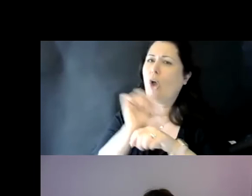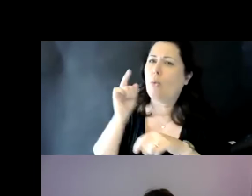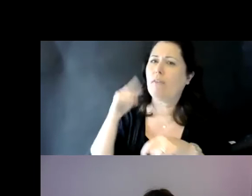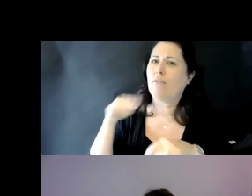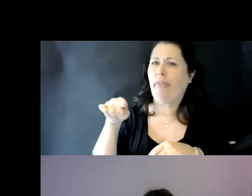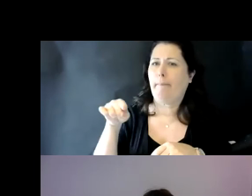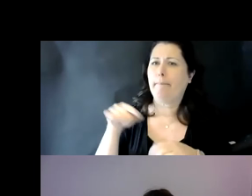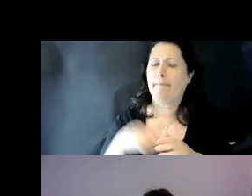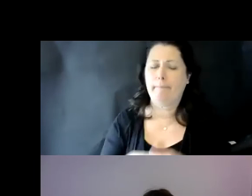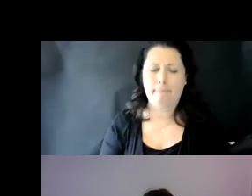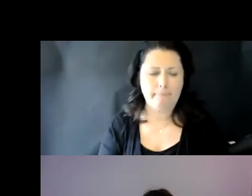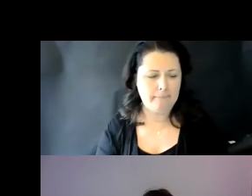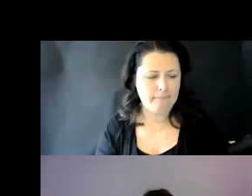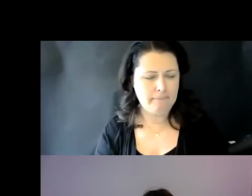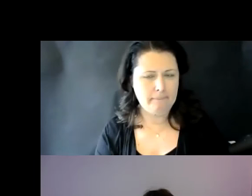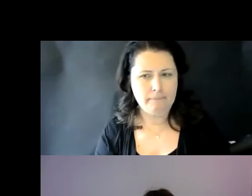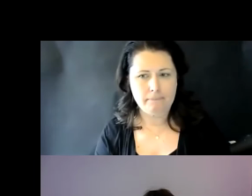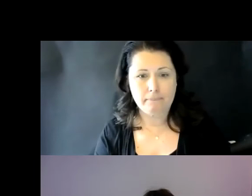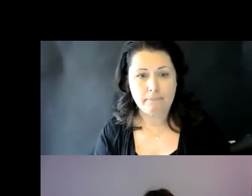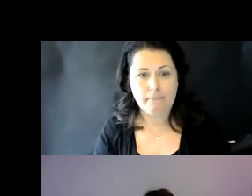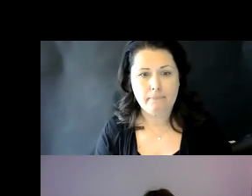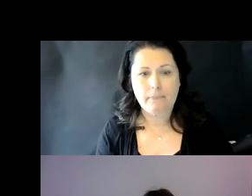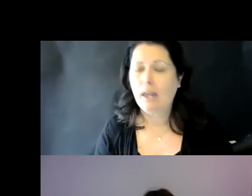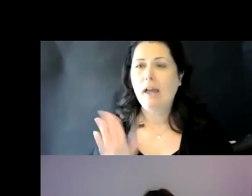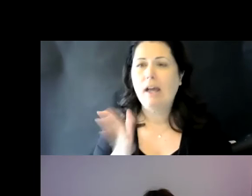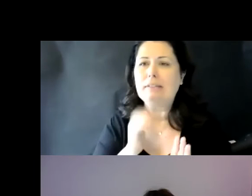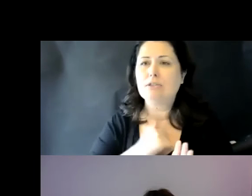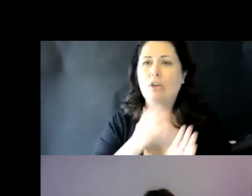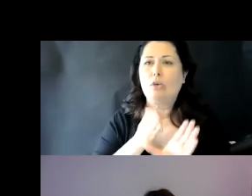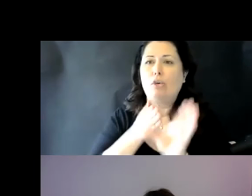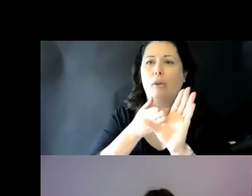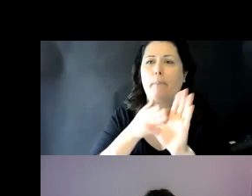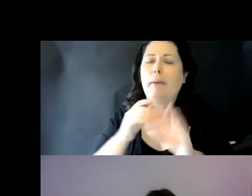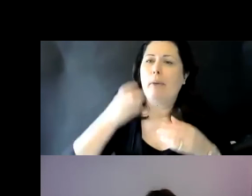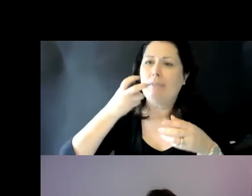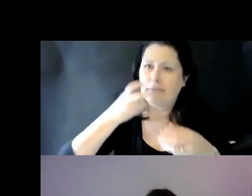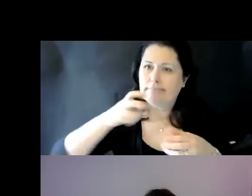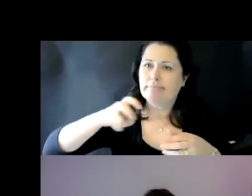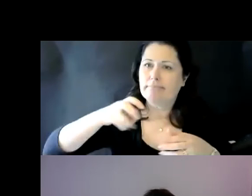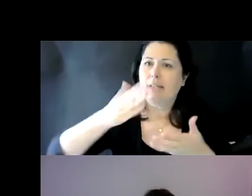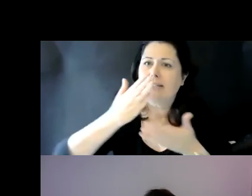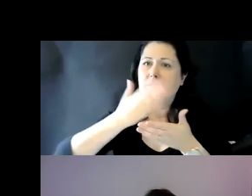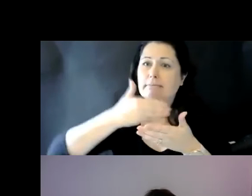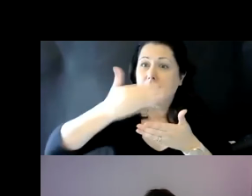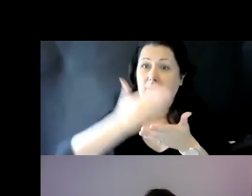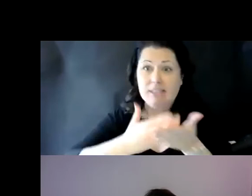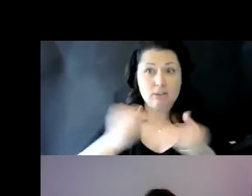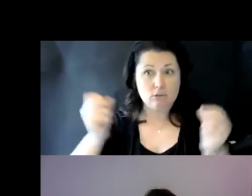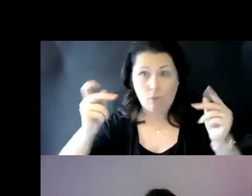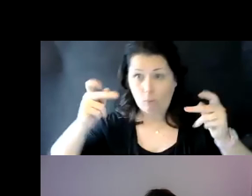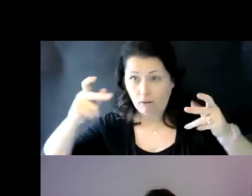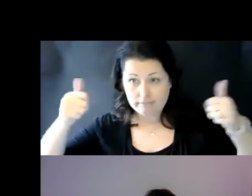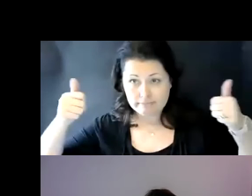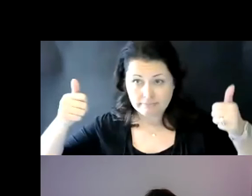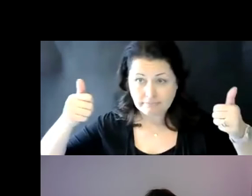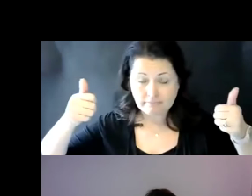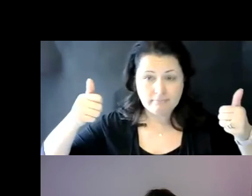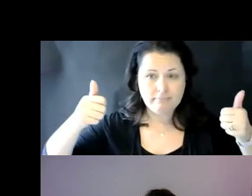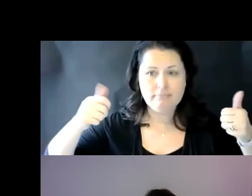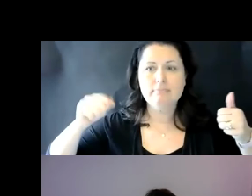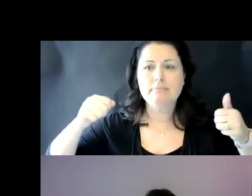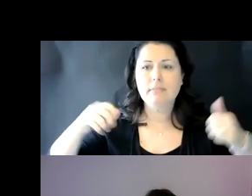moment. And don't want to interrupt, but I think it's time for us to move to the next section. Is that okay with everybody? And let's make sure we